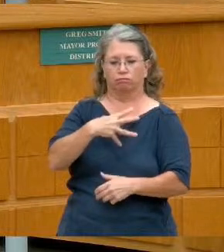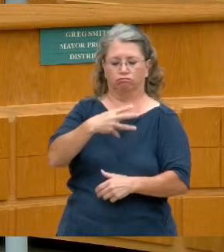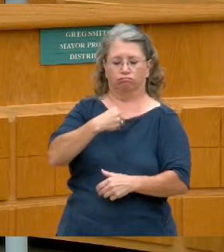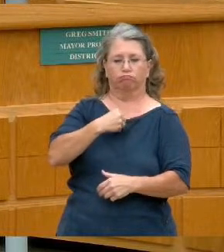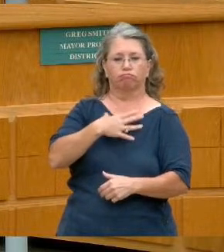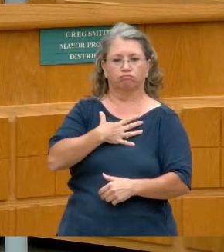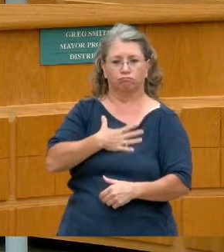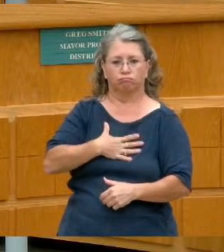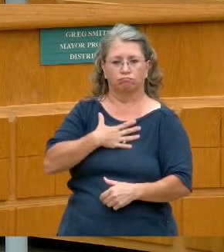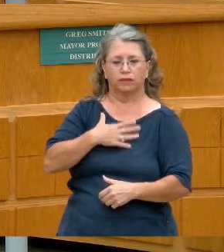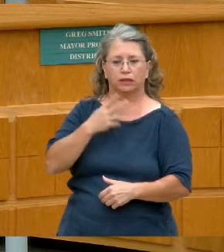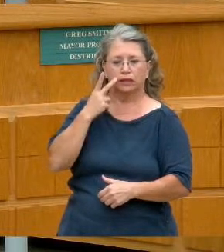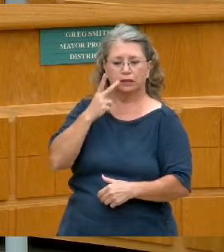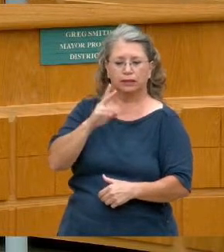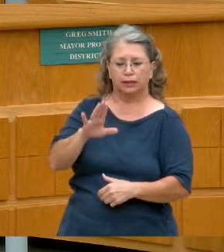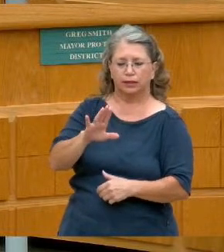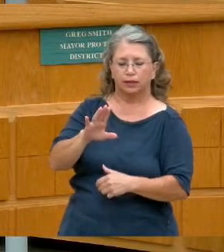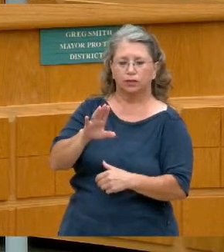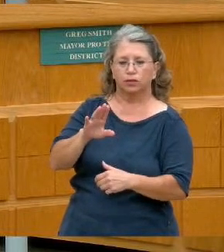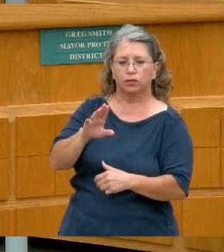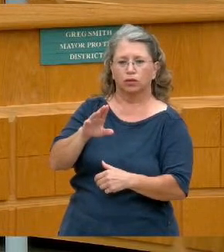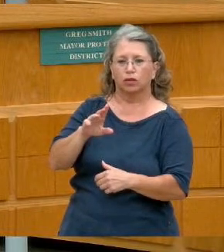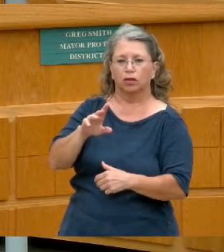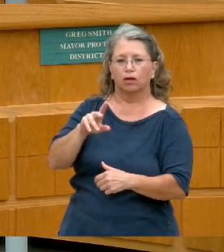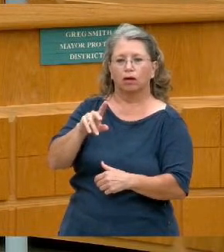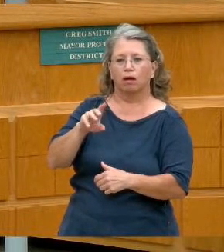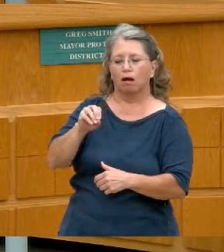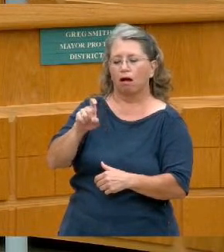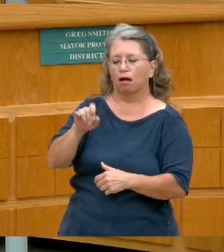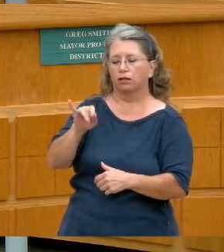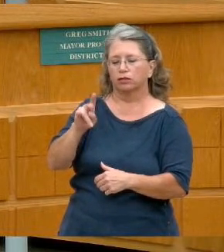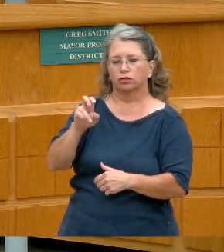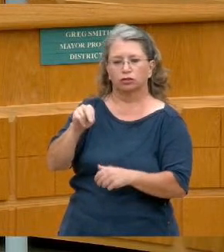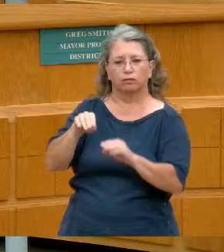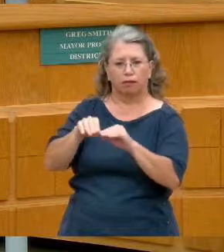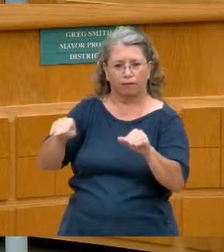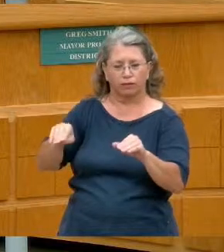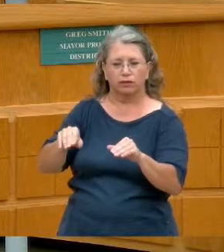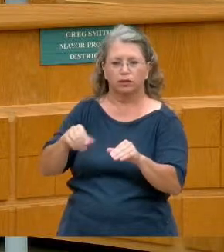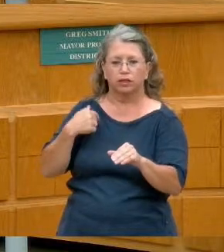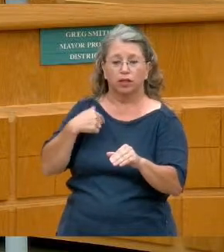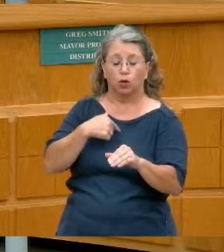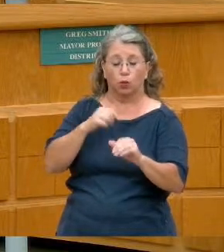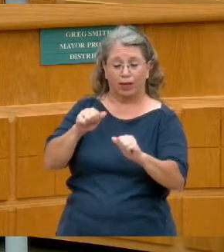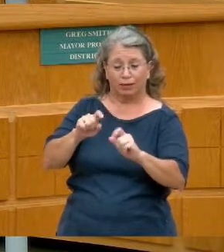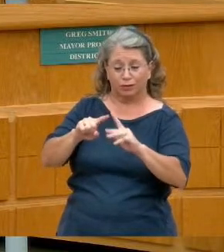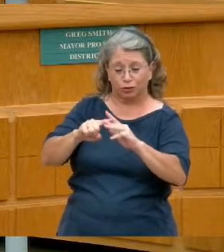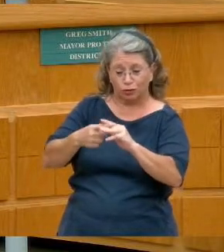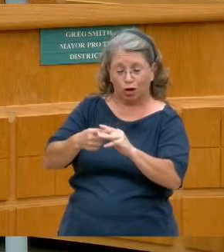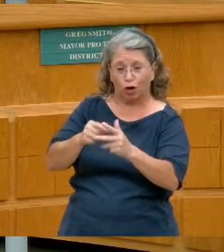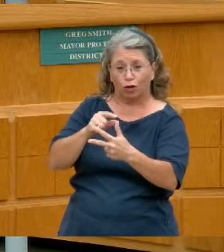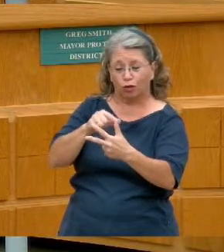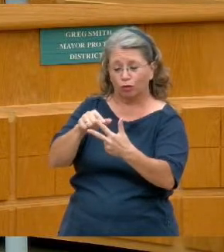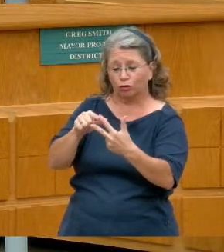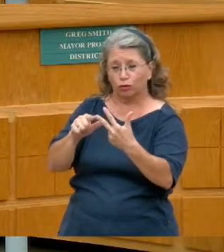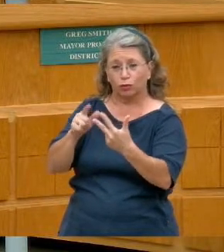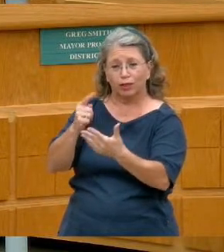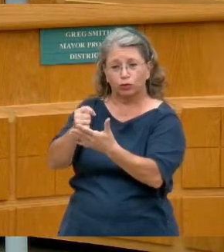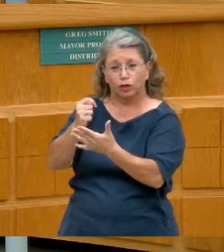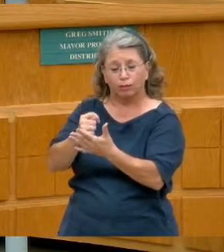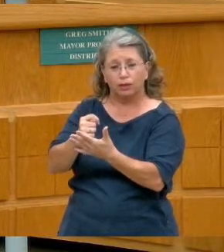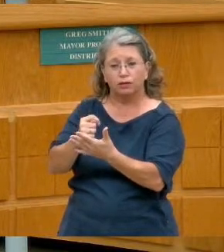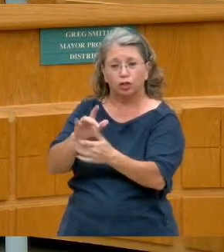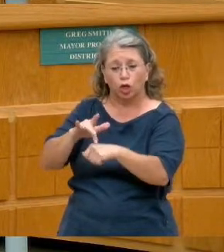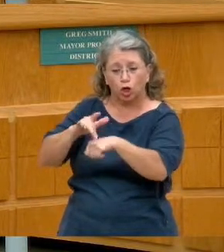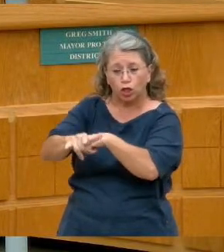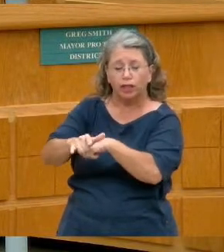pulse ox is doing. And that's when if we start treatment early on with all these 3 options, we can make them better. We can